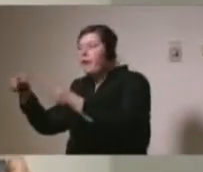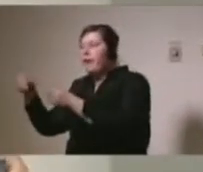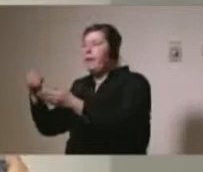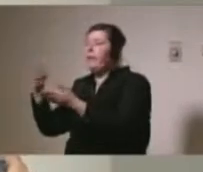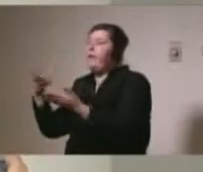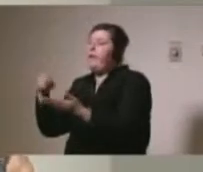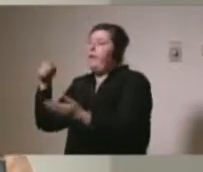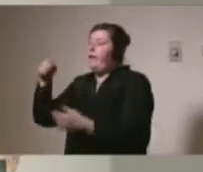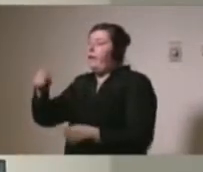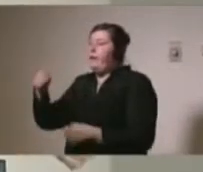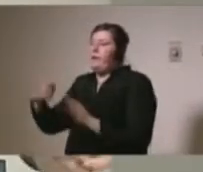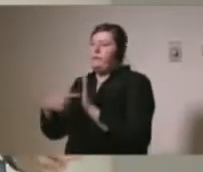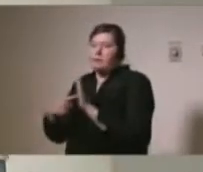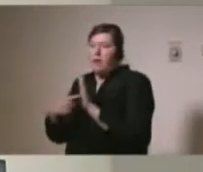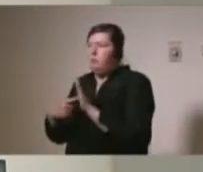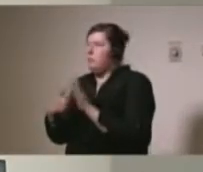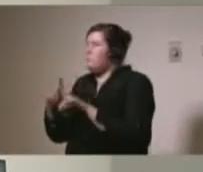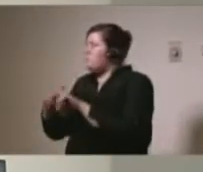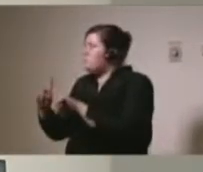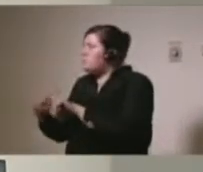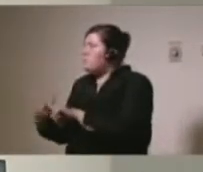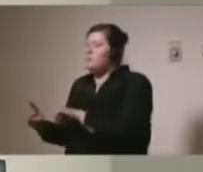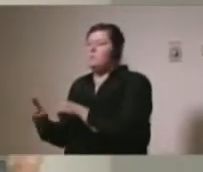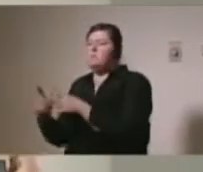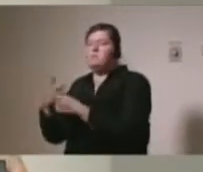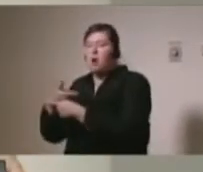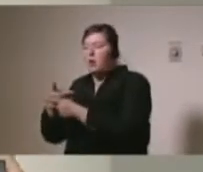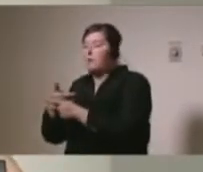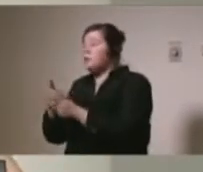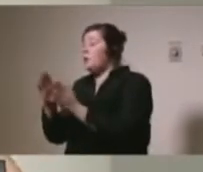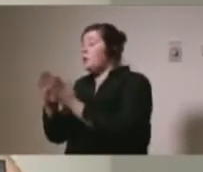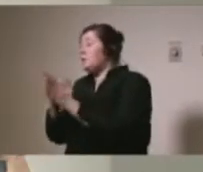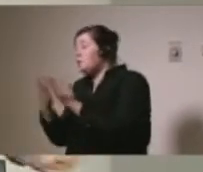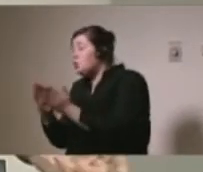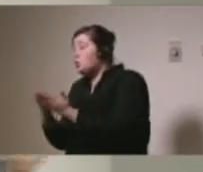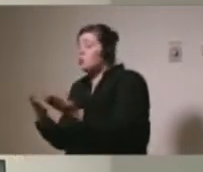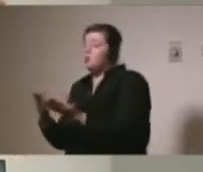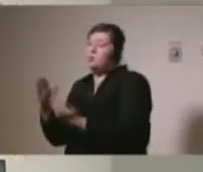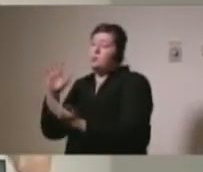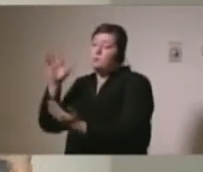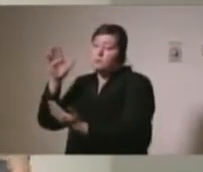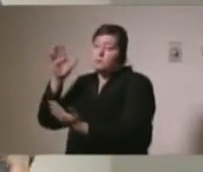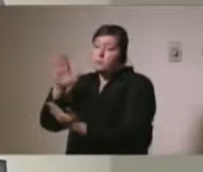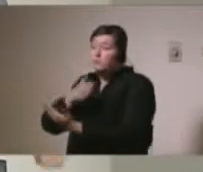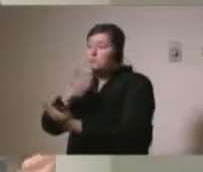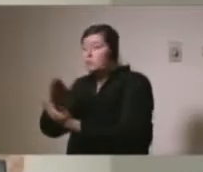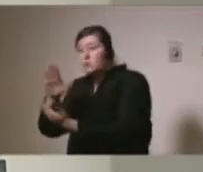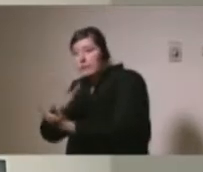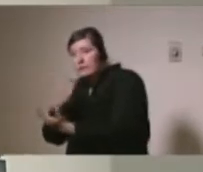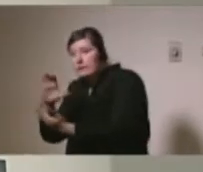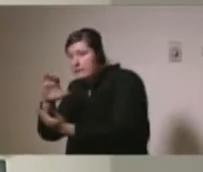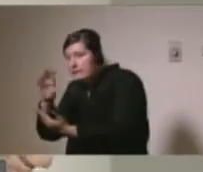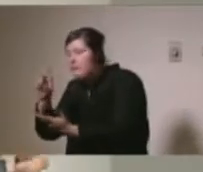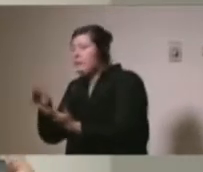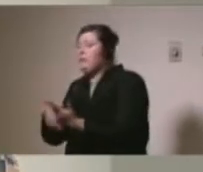which sells retail products, books, music CDs,